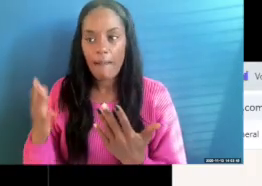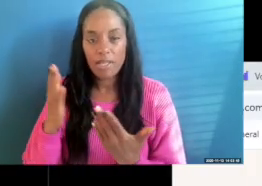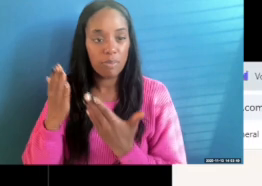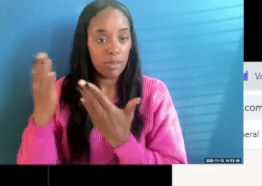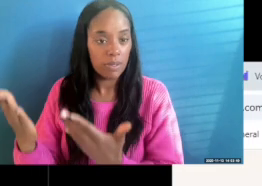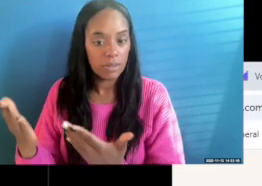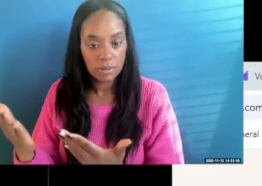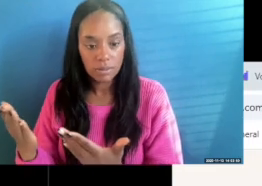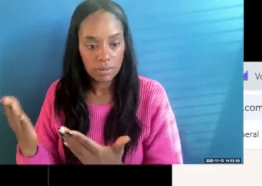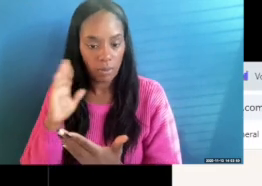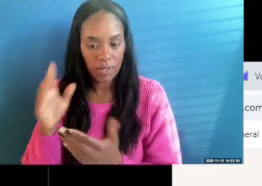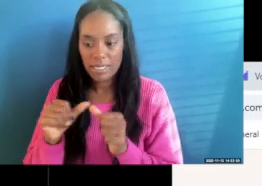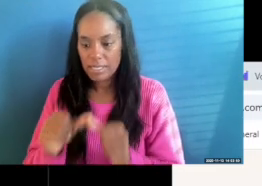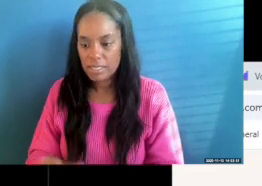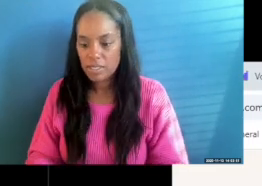here.